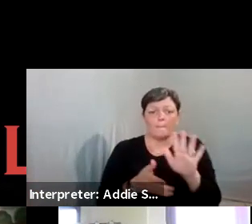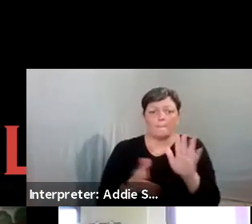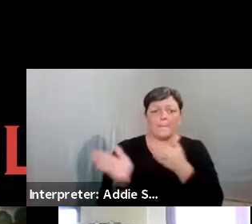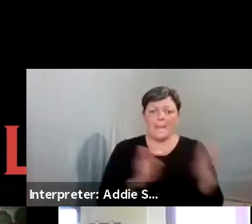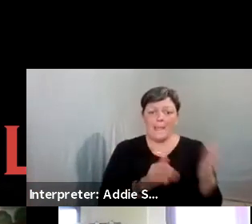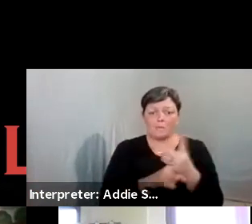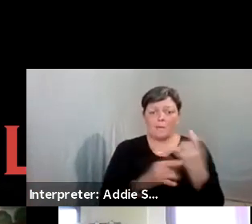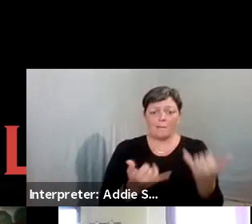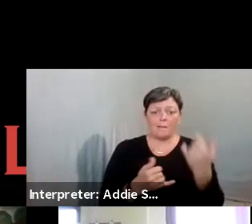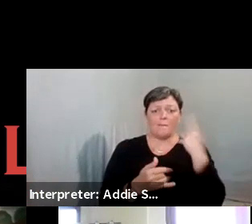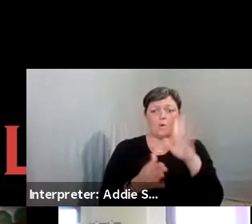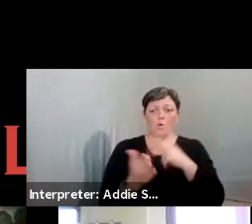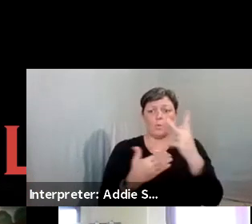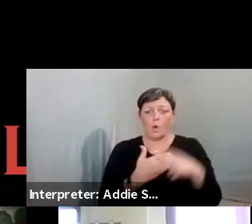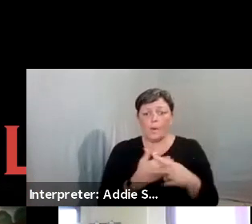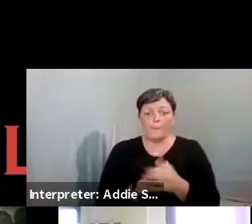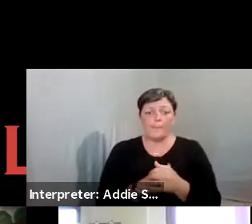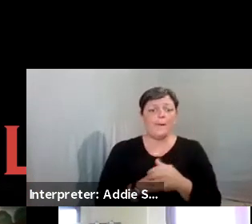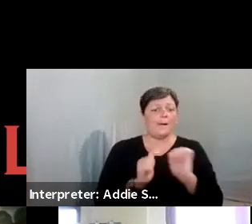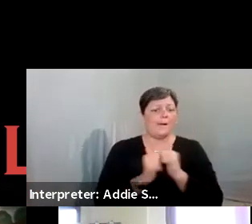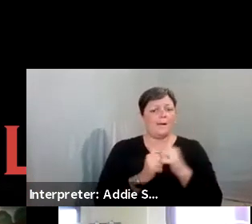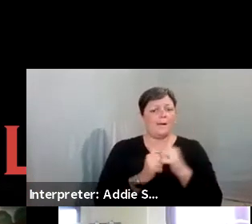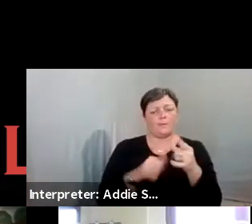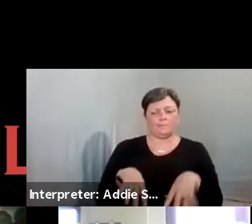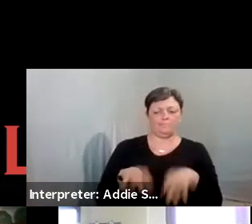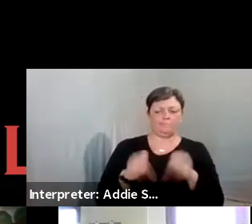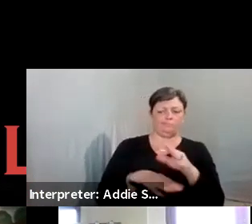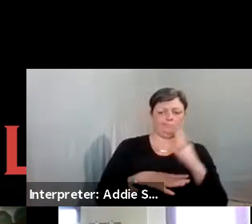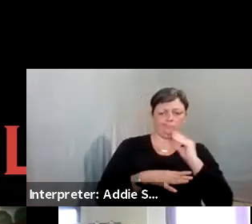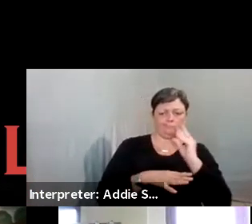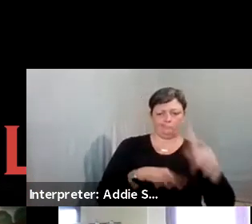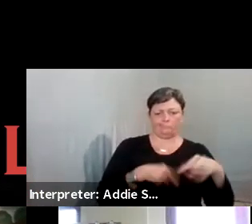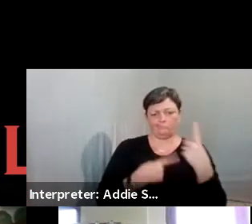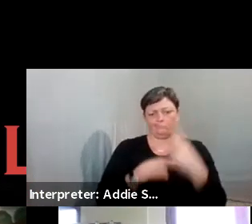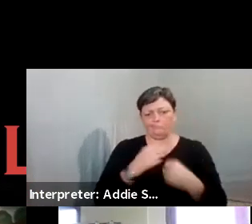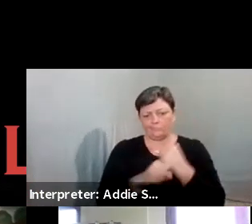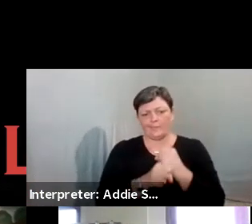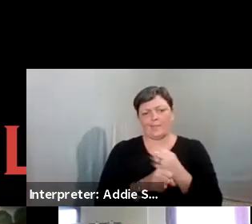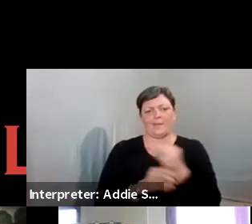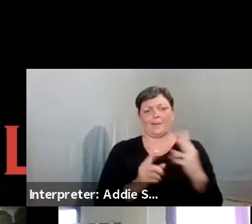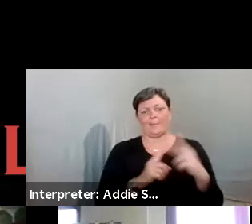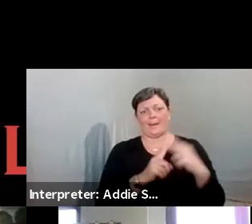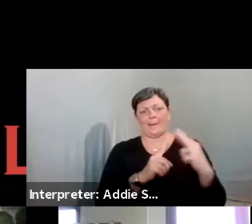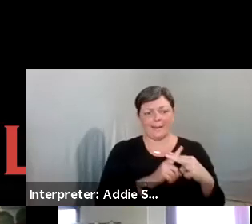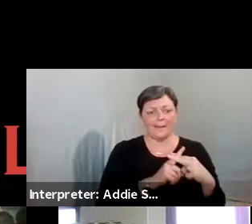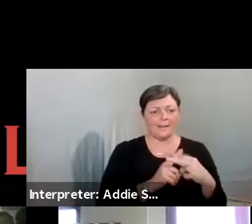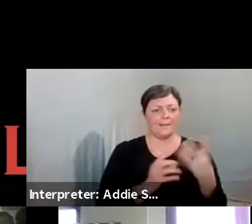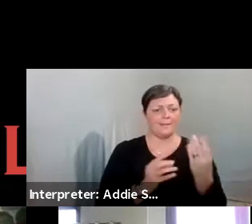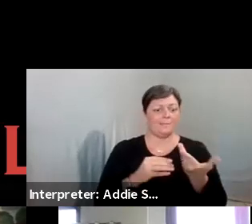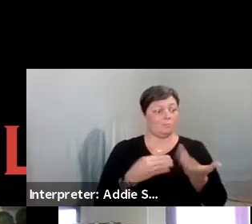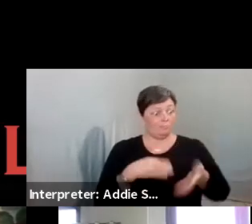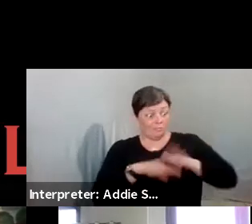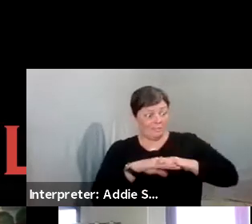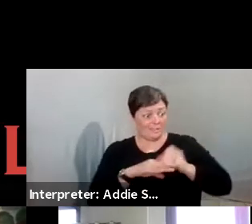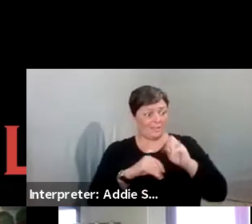on your programming, and how are you taking what you've learned in the last year or started implementing and increasing it, or